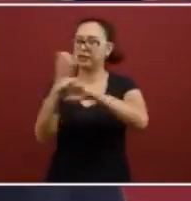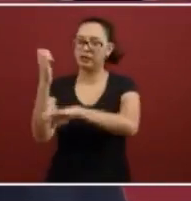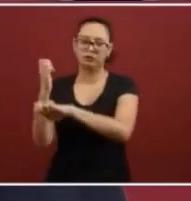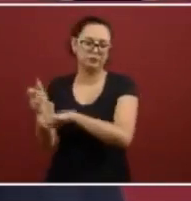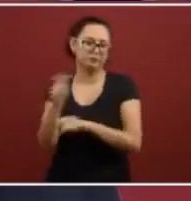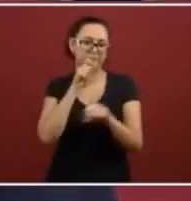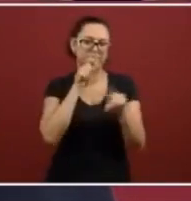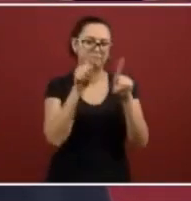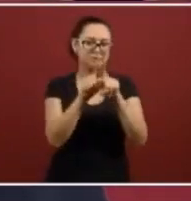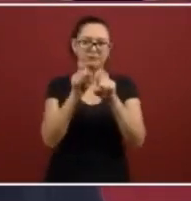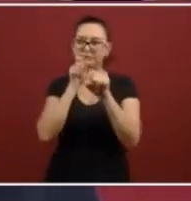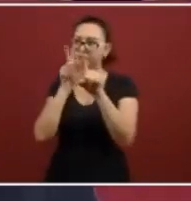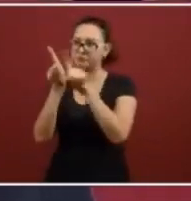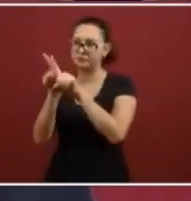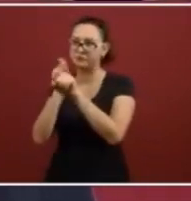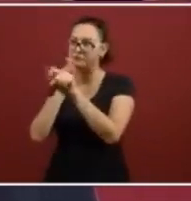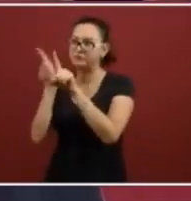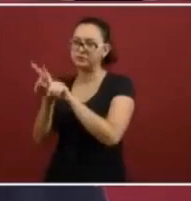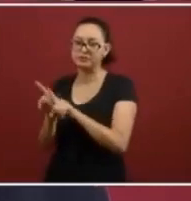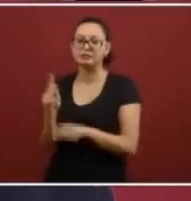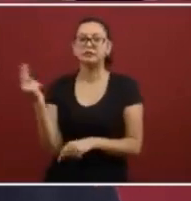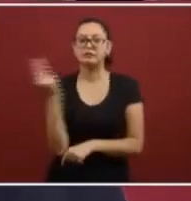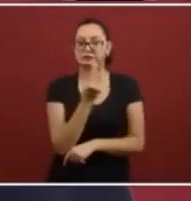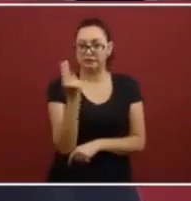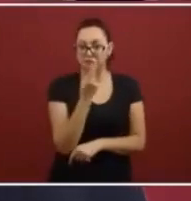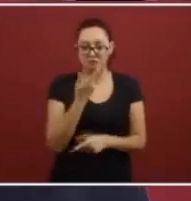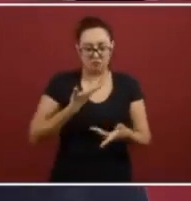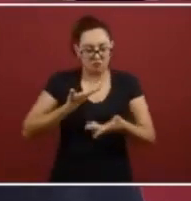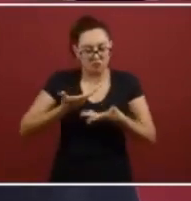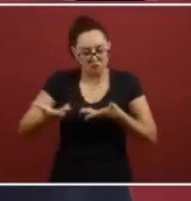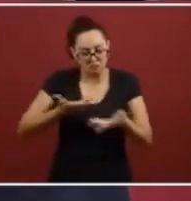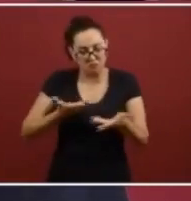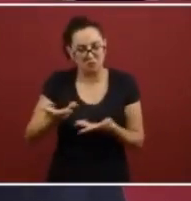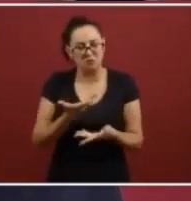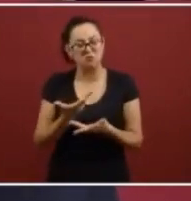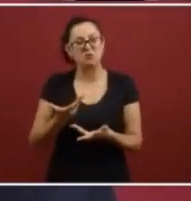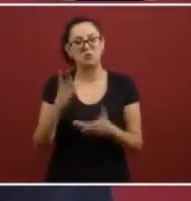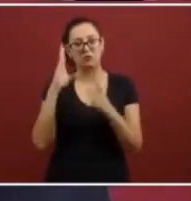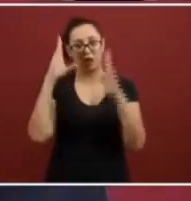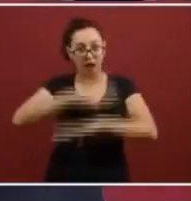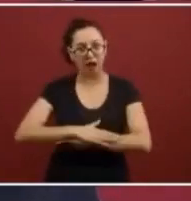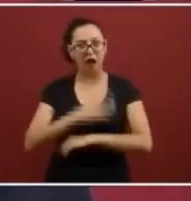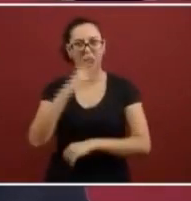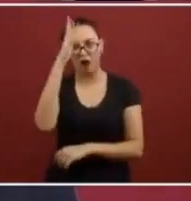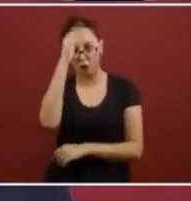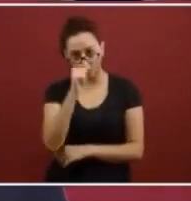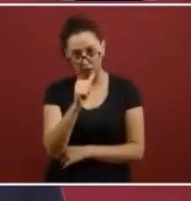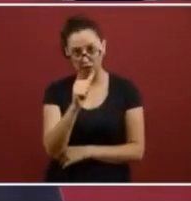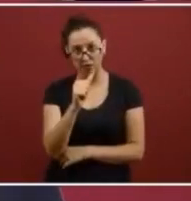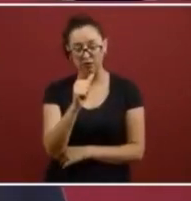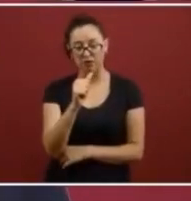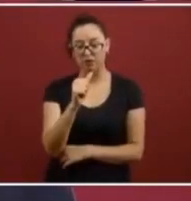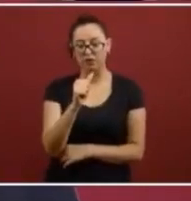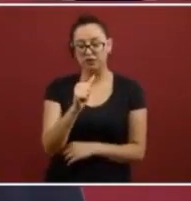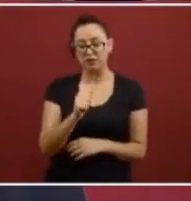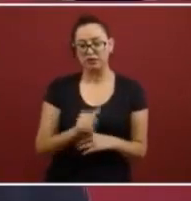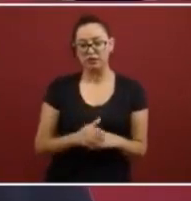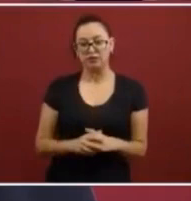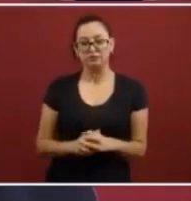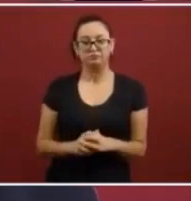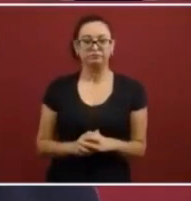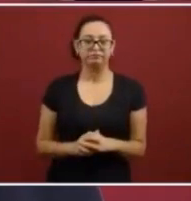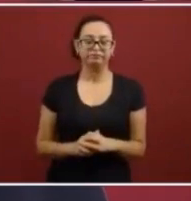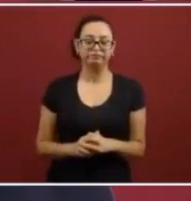this has also happened Hay in que other buscar states in the un country. mecanismo de acuerdo. So they need to figure out some kind of a agreement, mechanism of Este tipo de